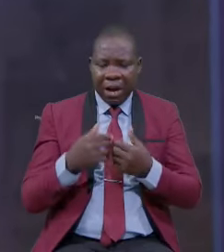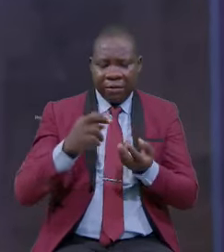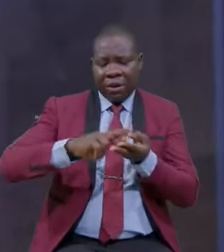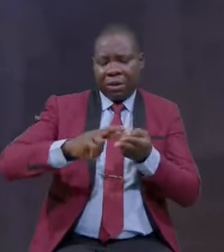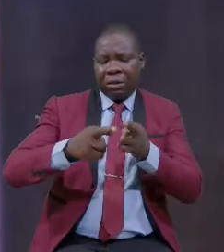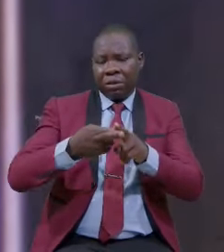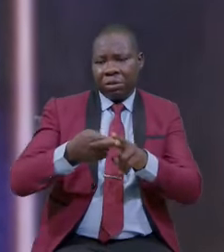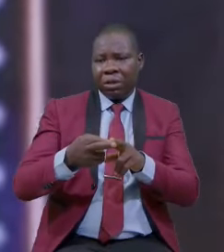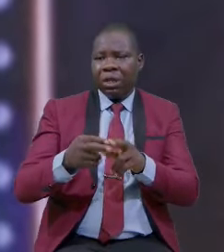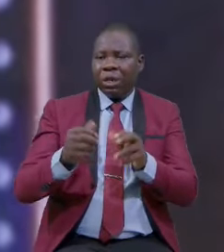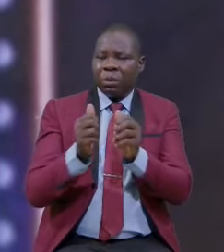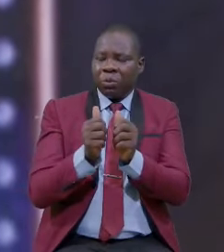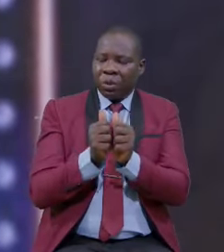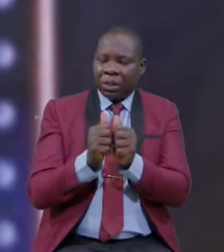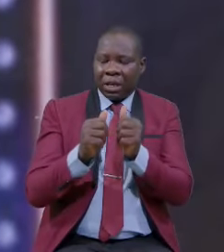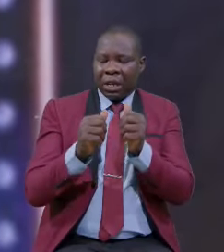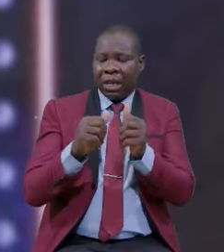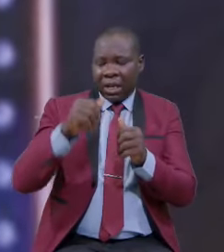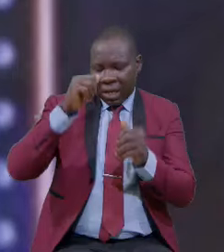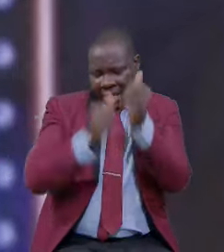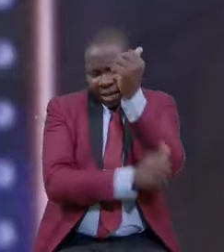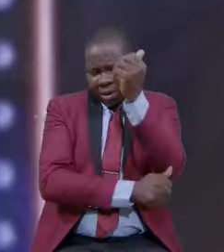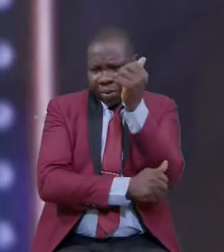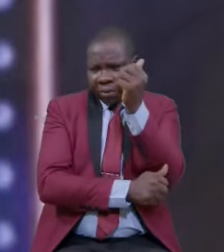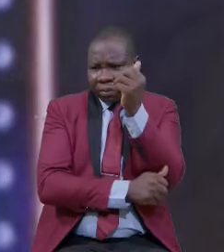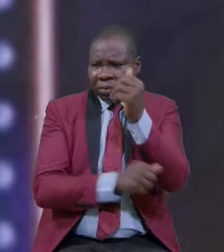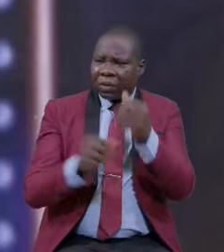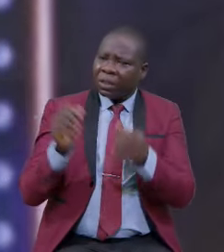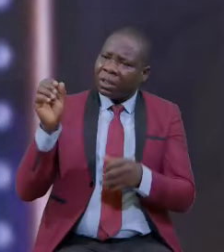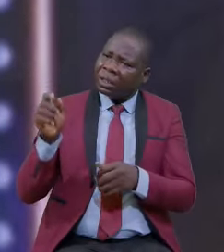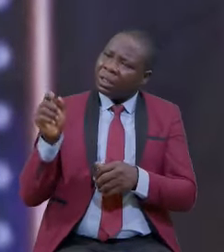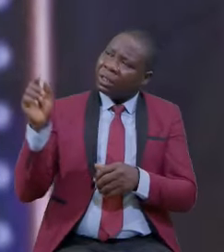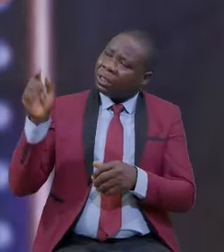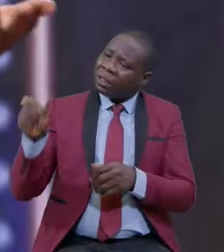said, remember that thou in thy lifetime